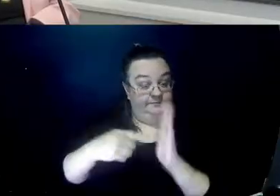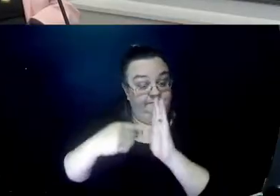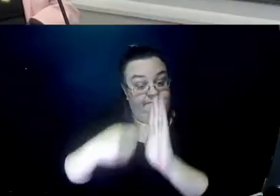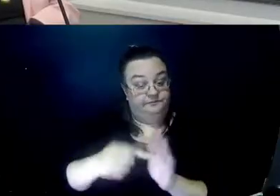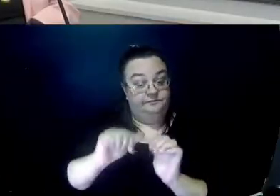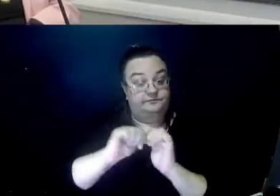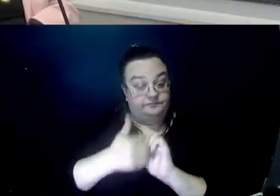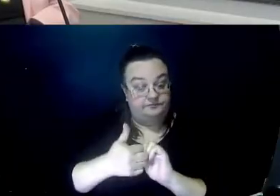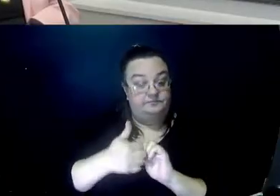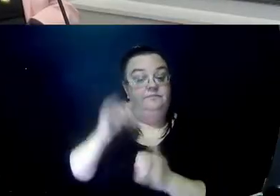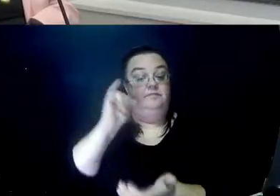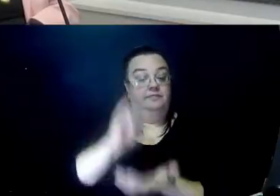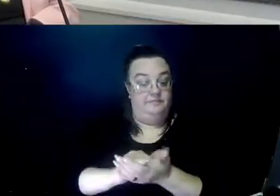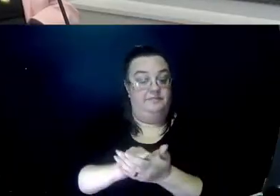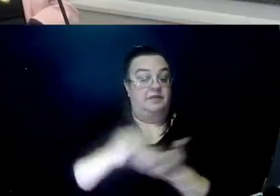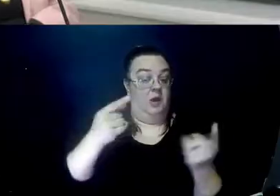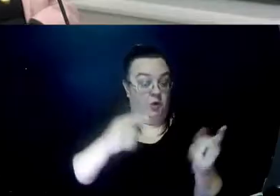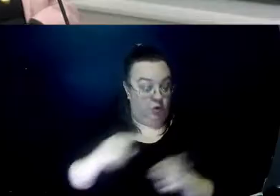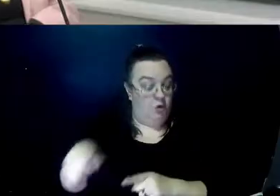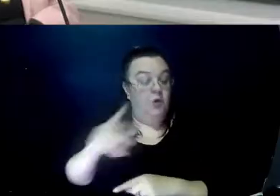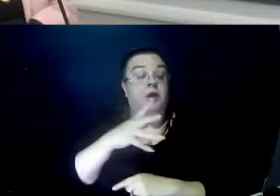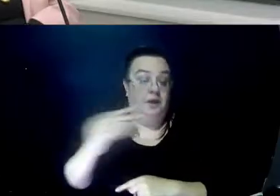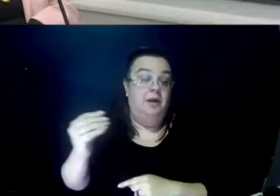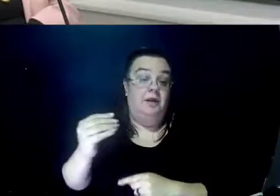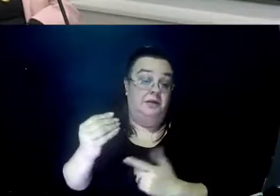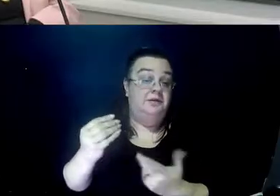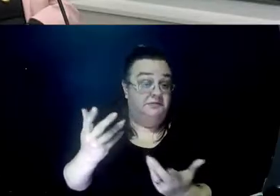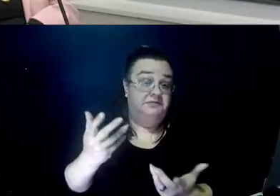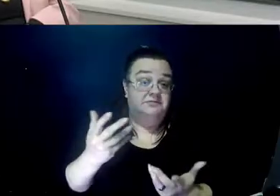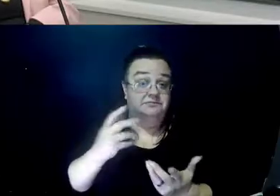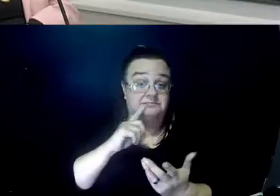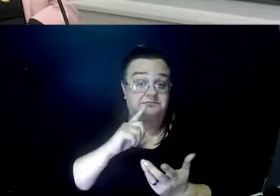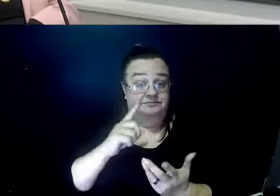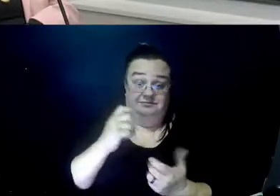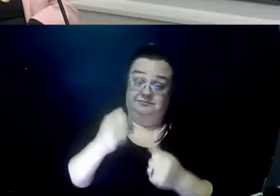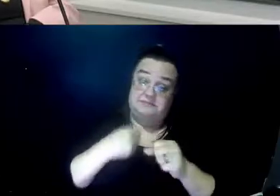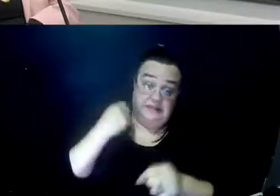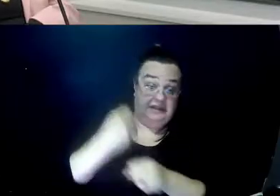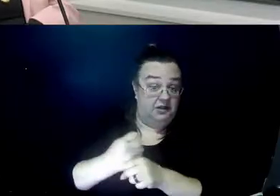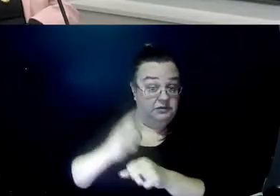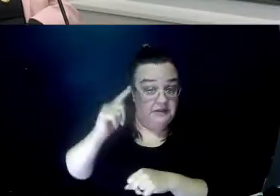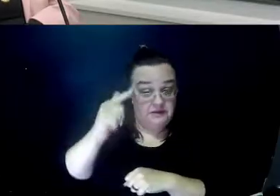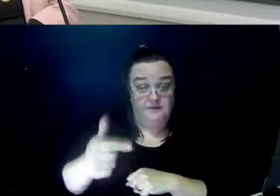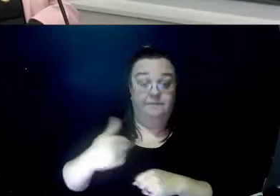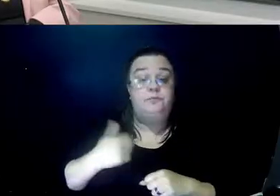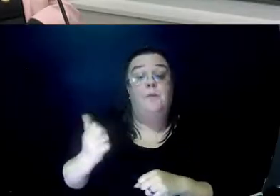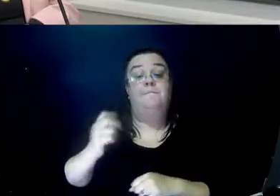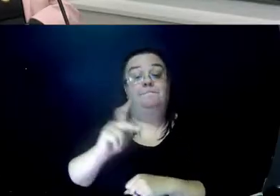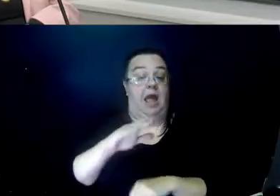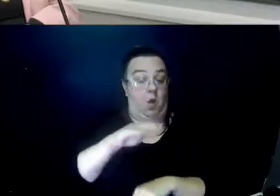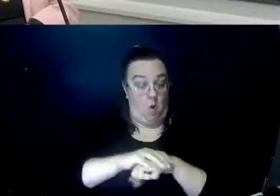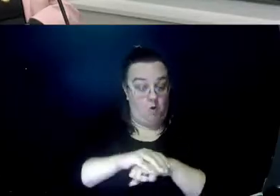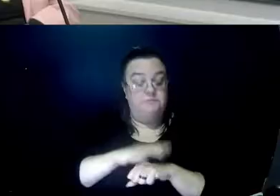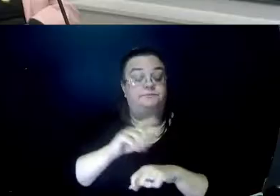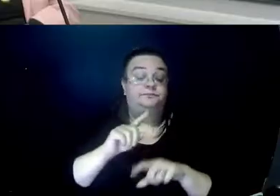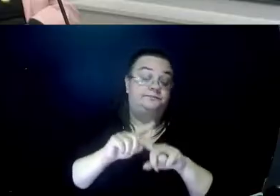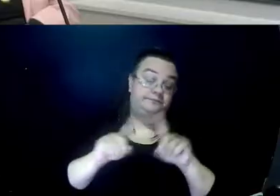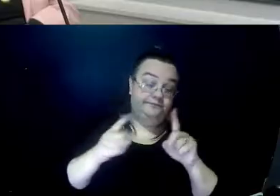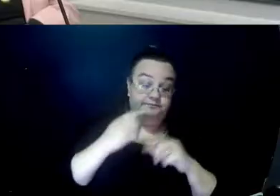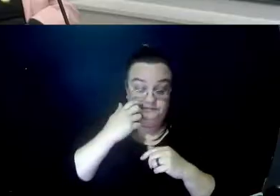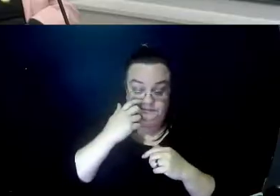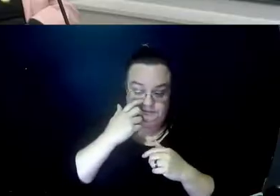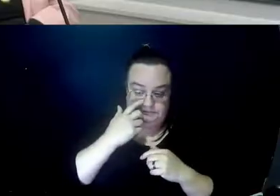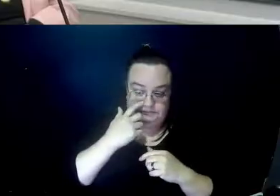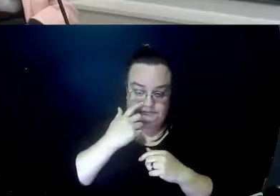that occurred. And it was years later, then I went back on. But so the